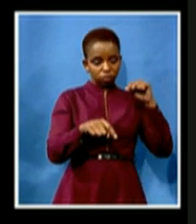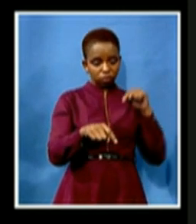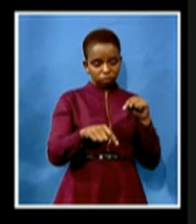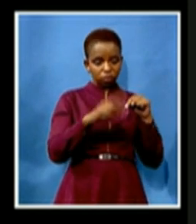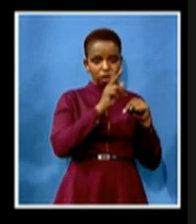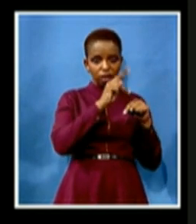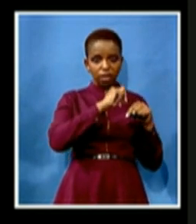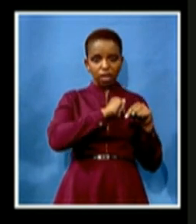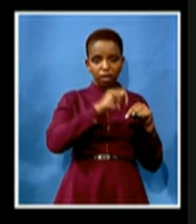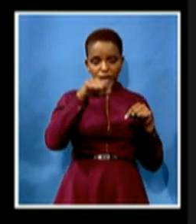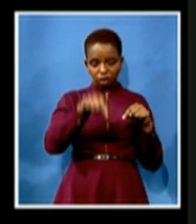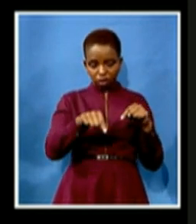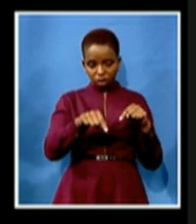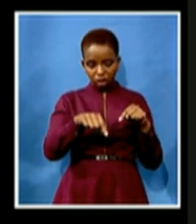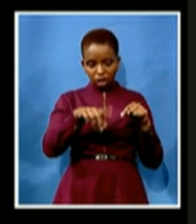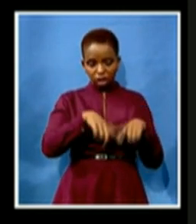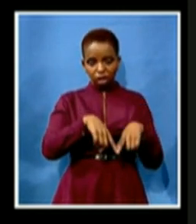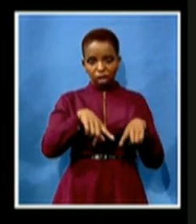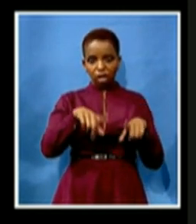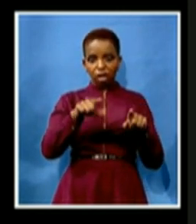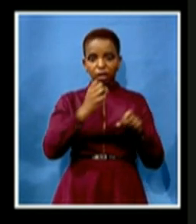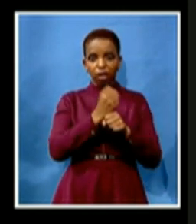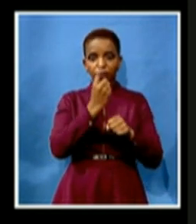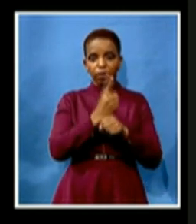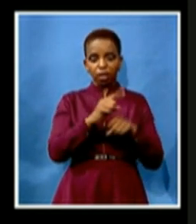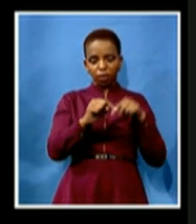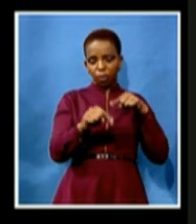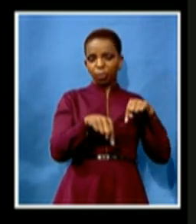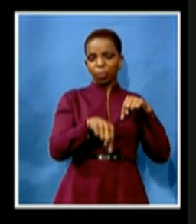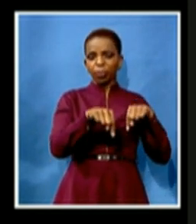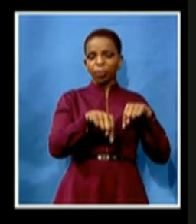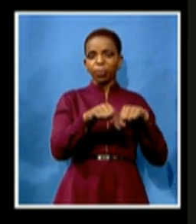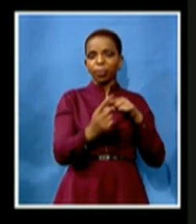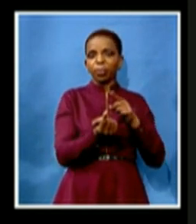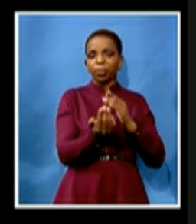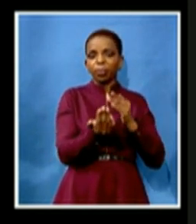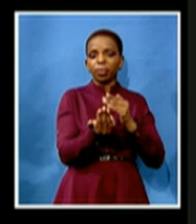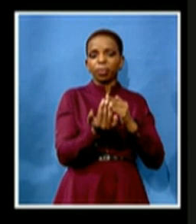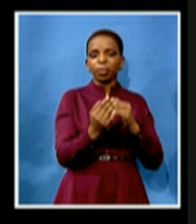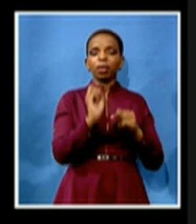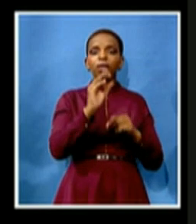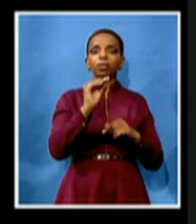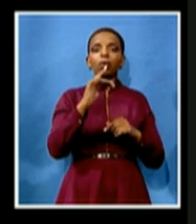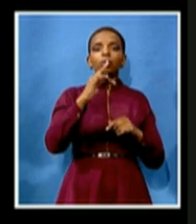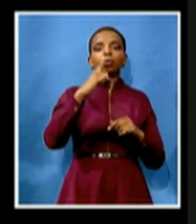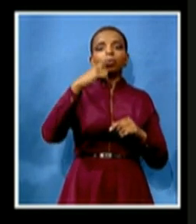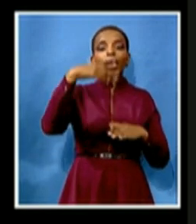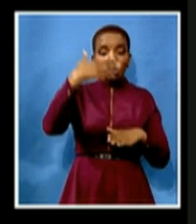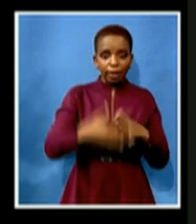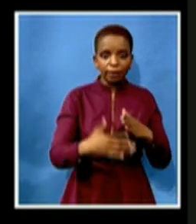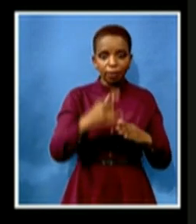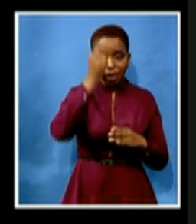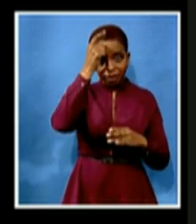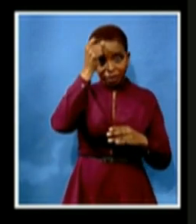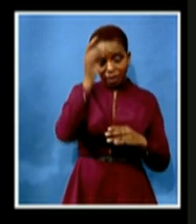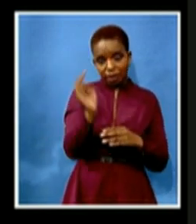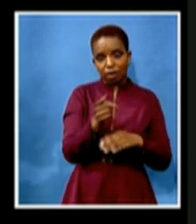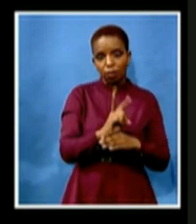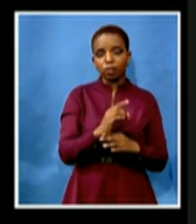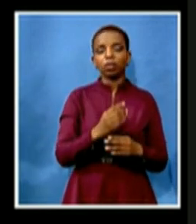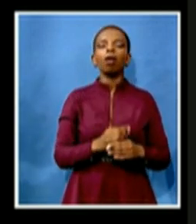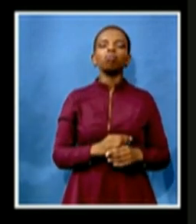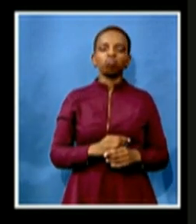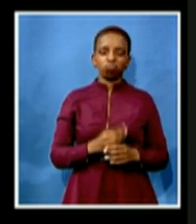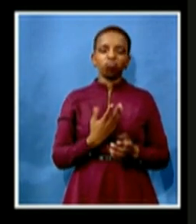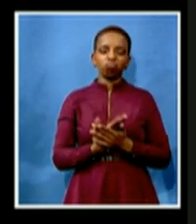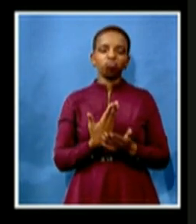and KZN and so on. So you would actually understand that that is most likely to happen. But lo and behold, what happened? We had an explosion in